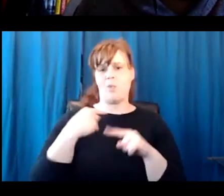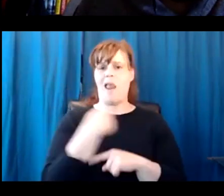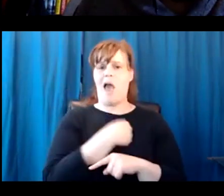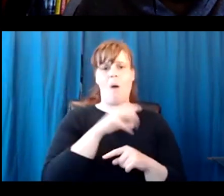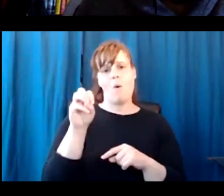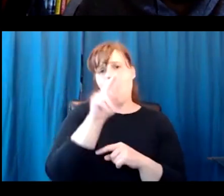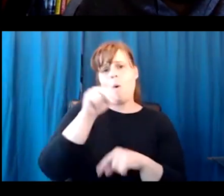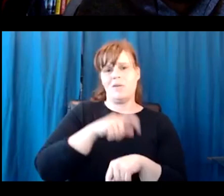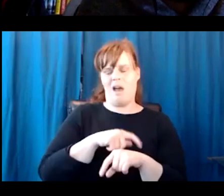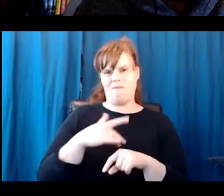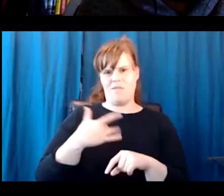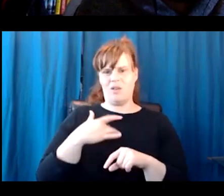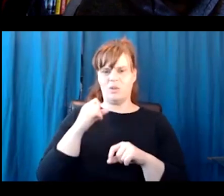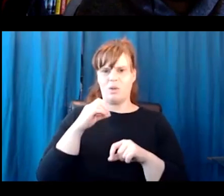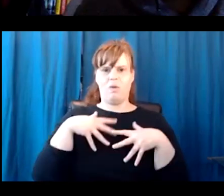and surreal.